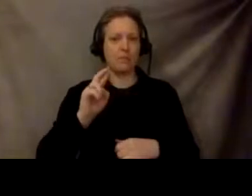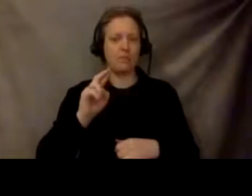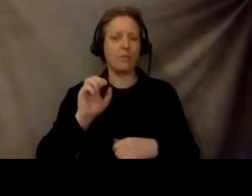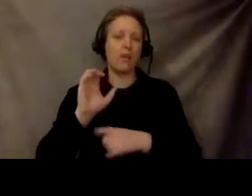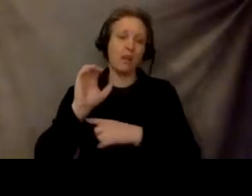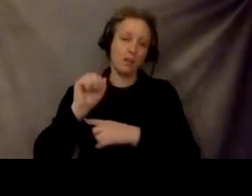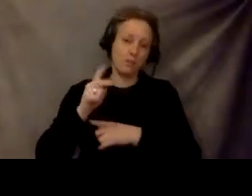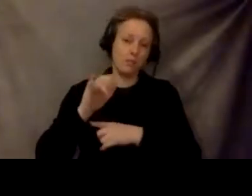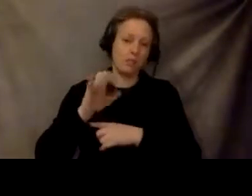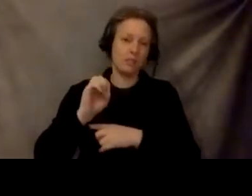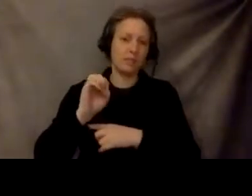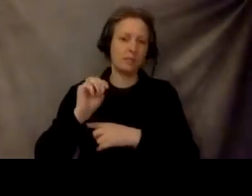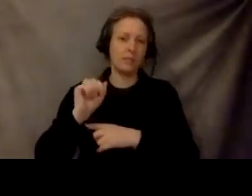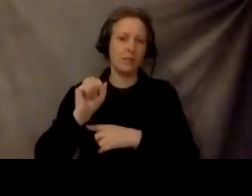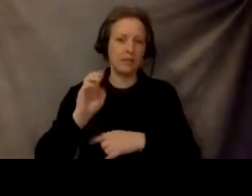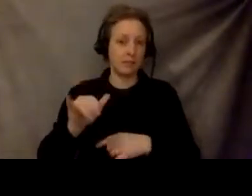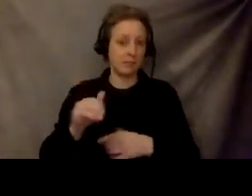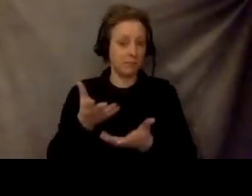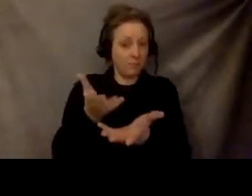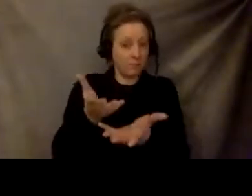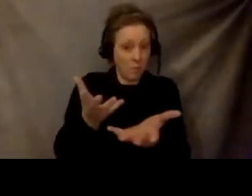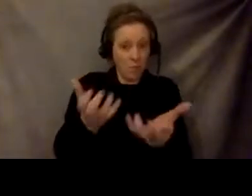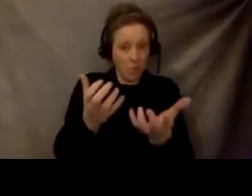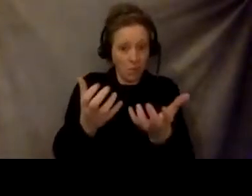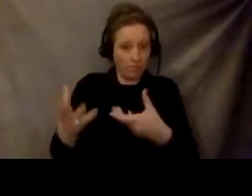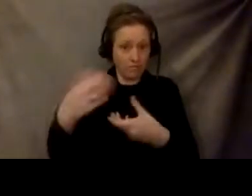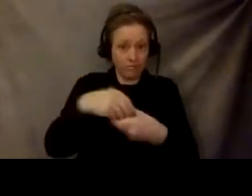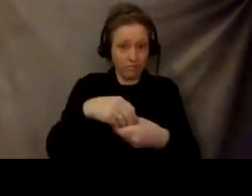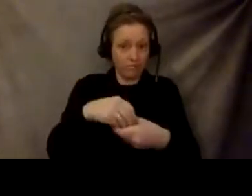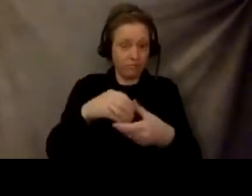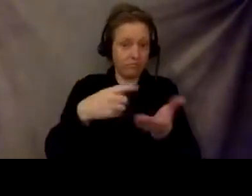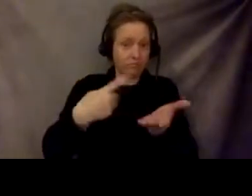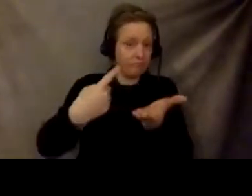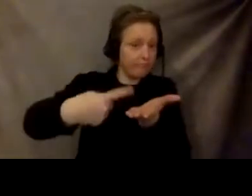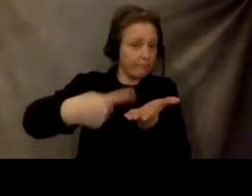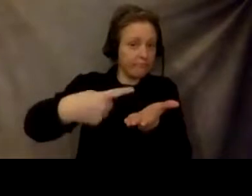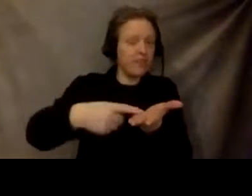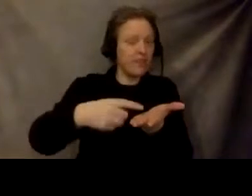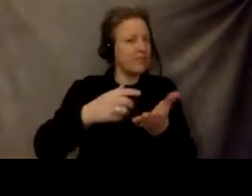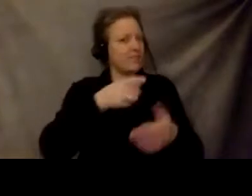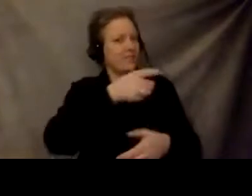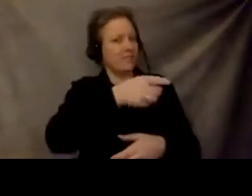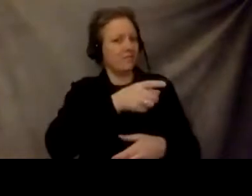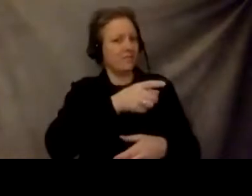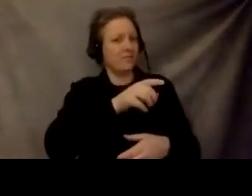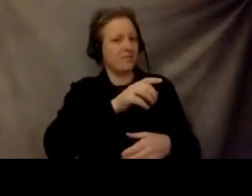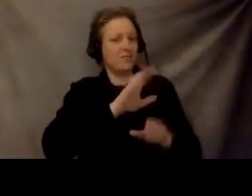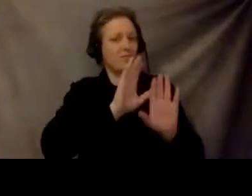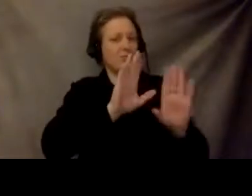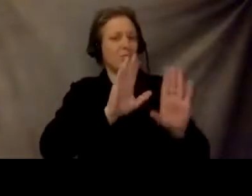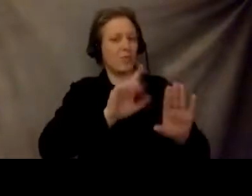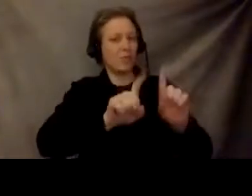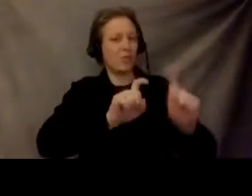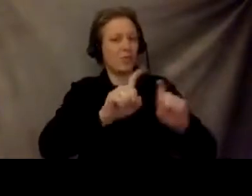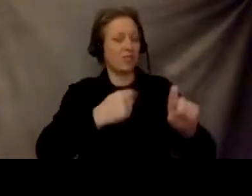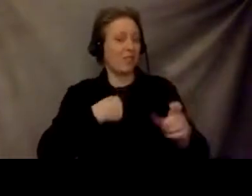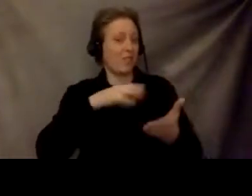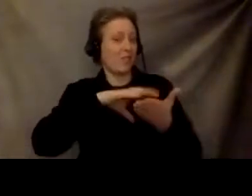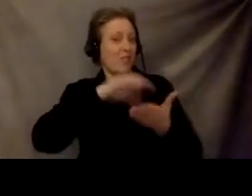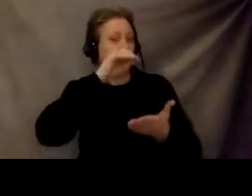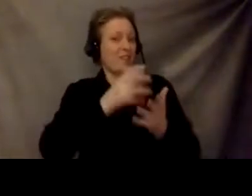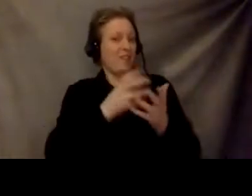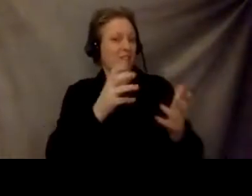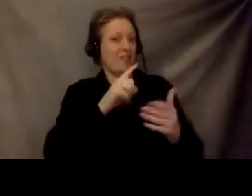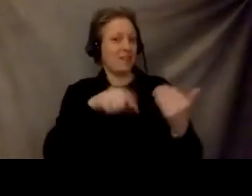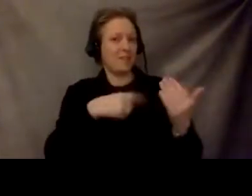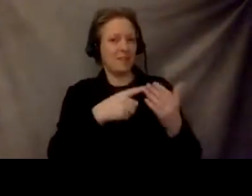the conversation with any questions. Ellen, your questions have been wonderful. And I've been learning a lot about Commissioner